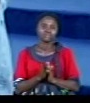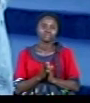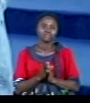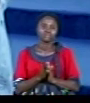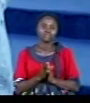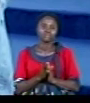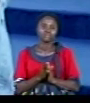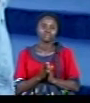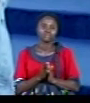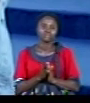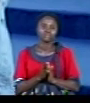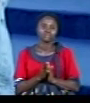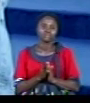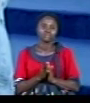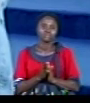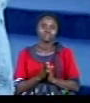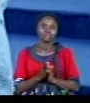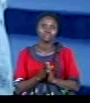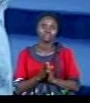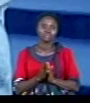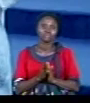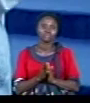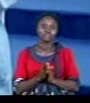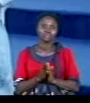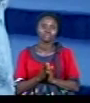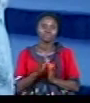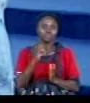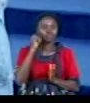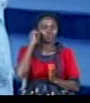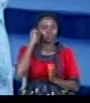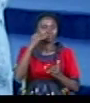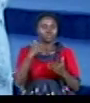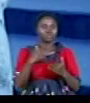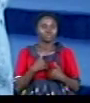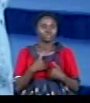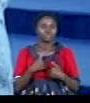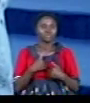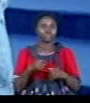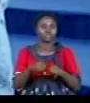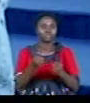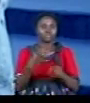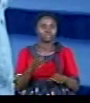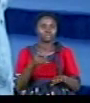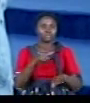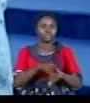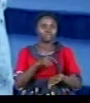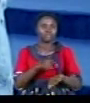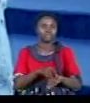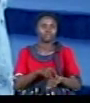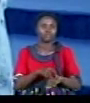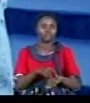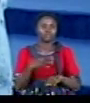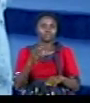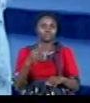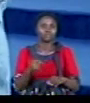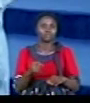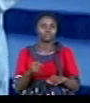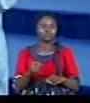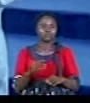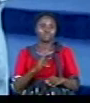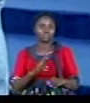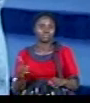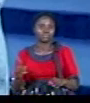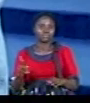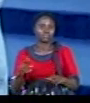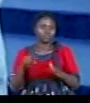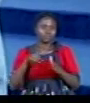fracture of the right leg 1 year ago and had from road